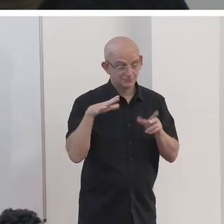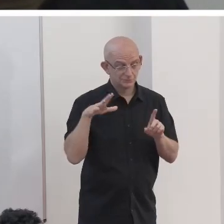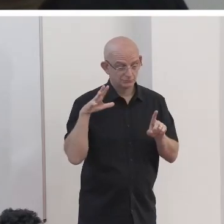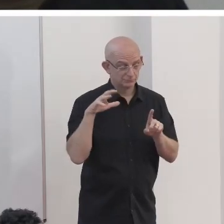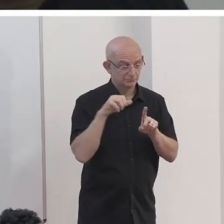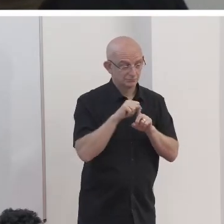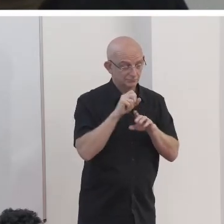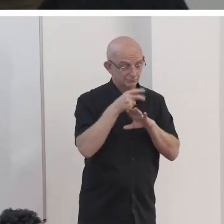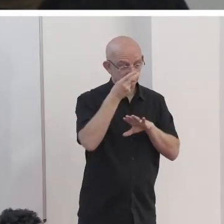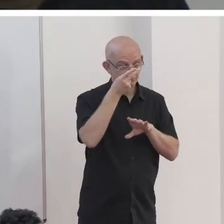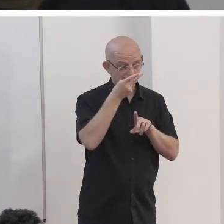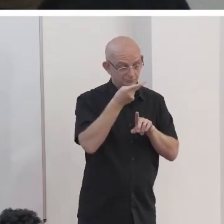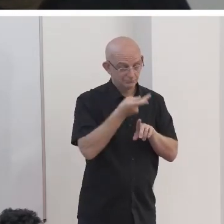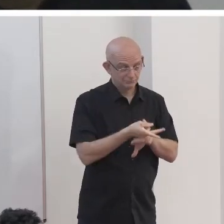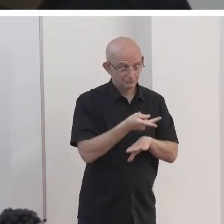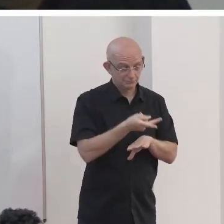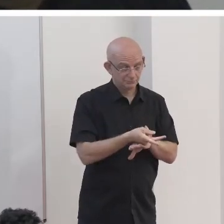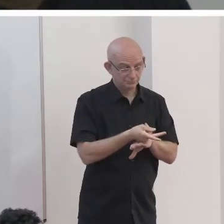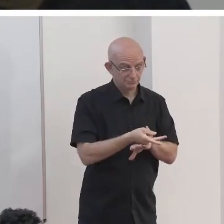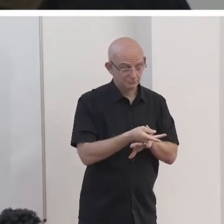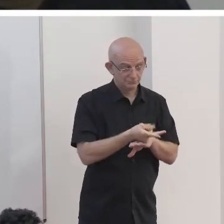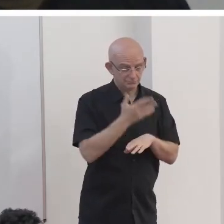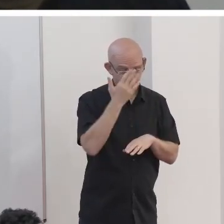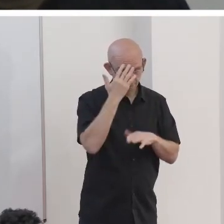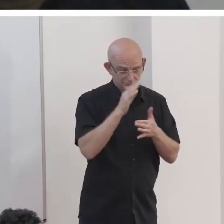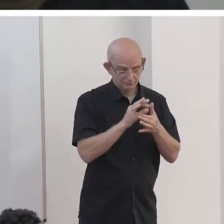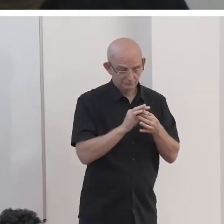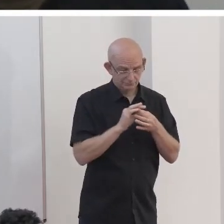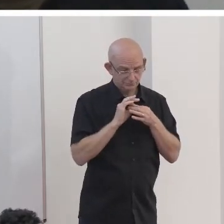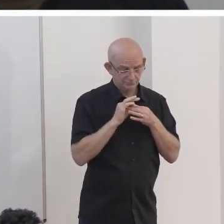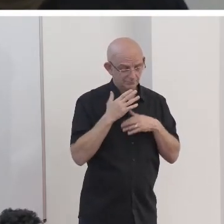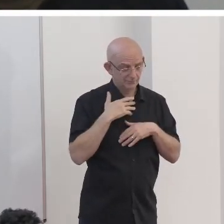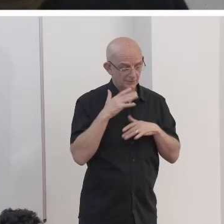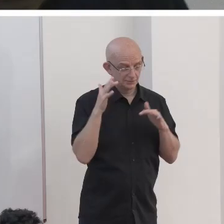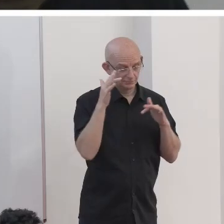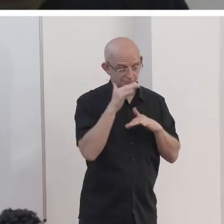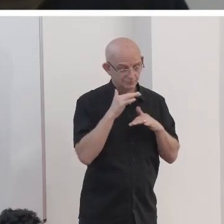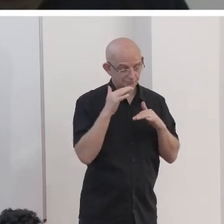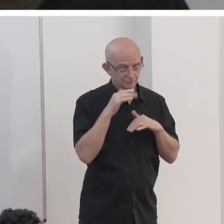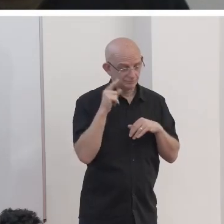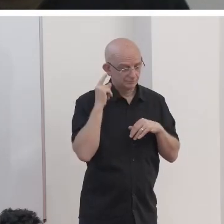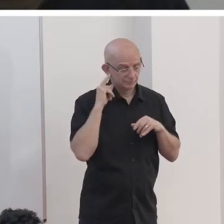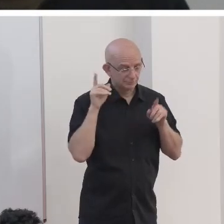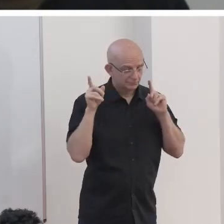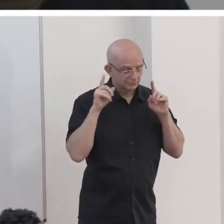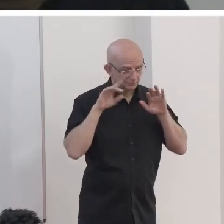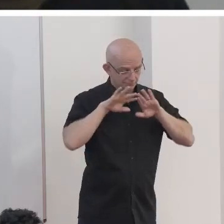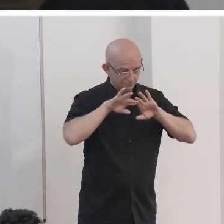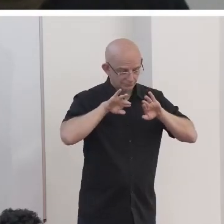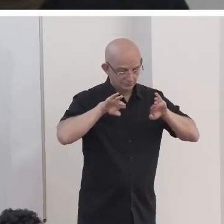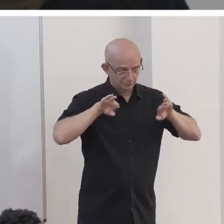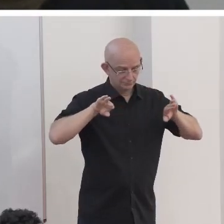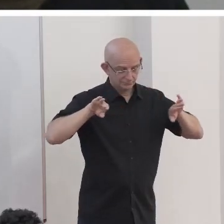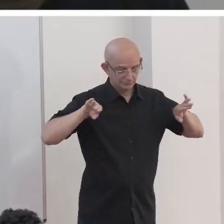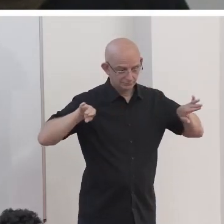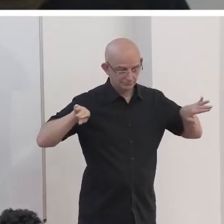it. Do not listen other words, other voices, whatever sound is coming towards you. Whatever you are able to hear, just